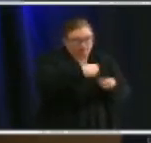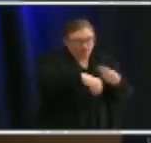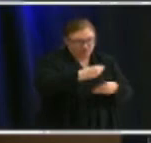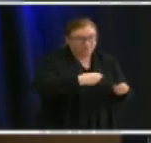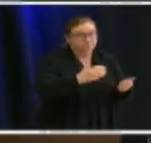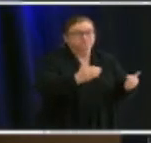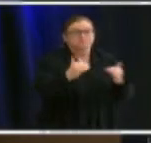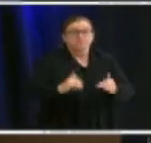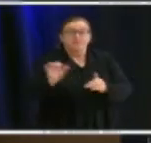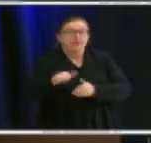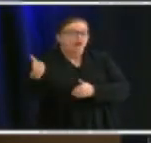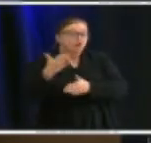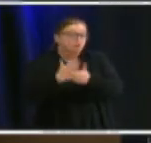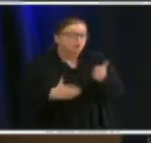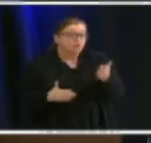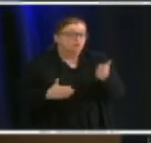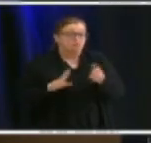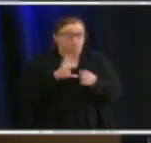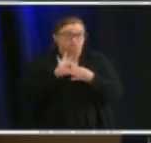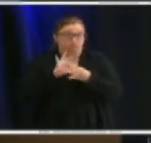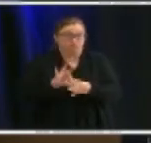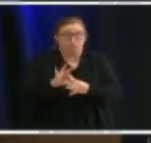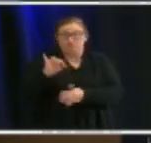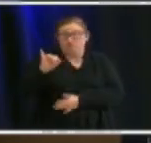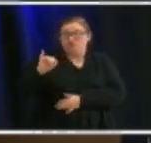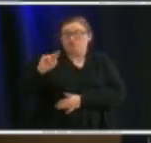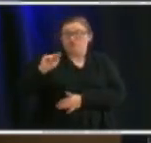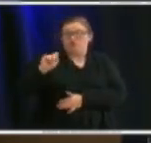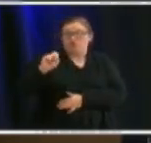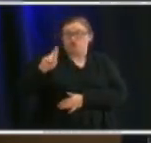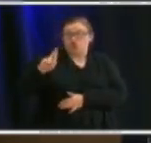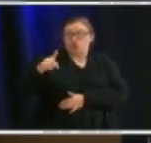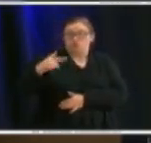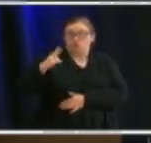our budget is within the enterprise funds, which are funded through